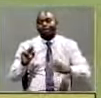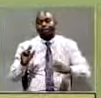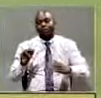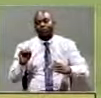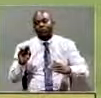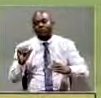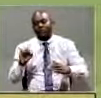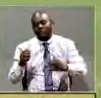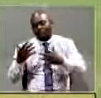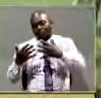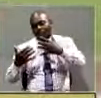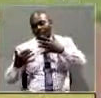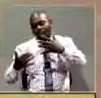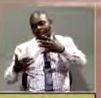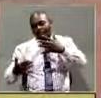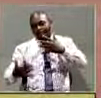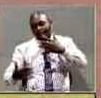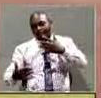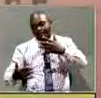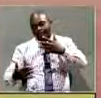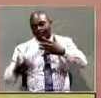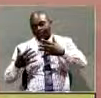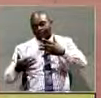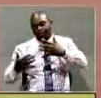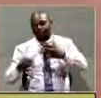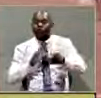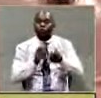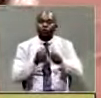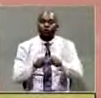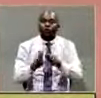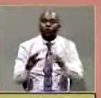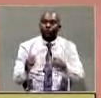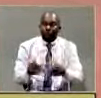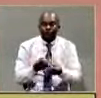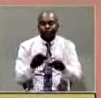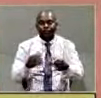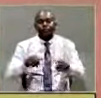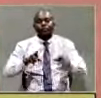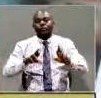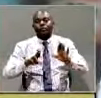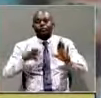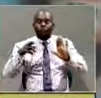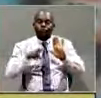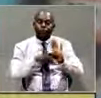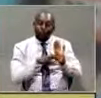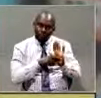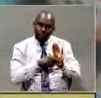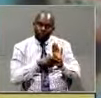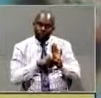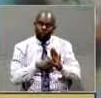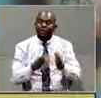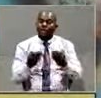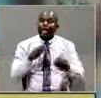Musagara, Josephine Lalam, and Pius Adome, to make this championship competitive with various records set. And as I speak